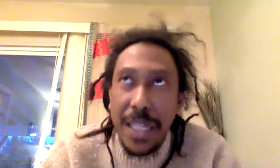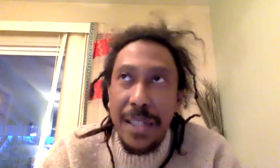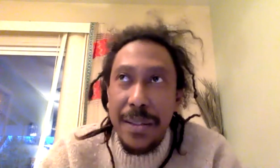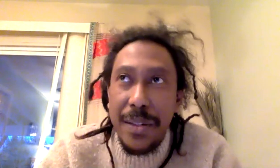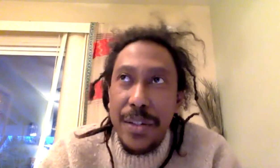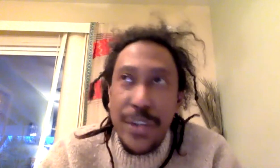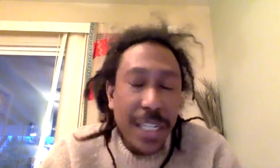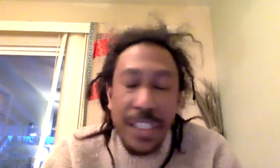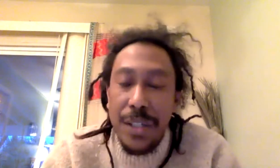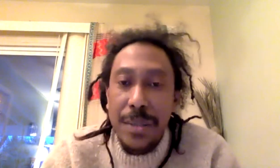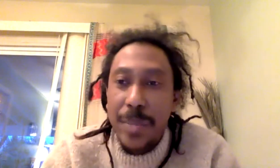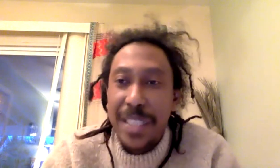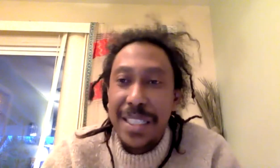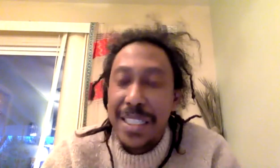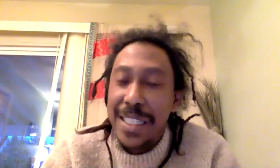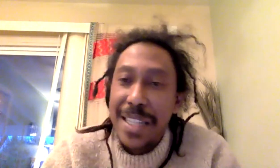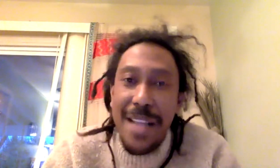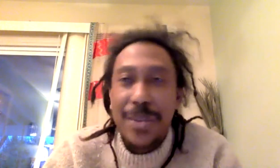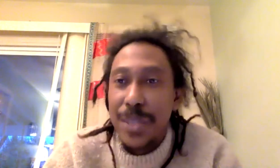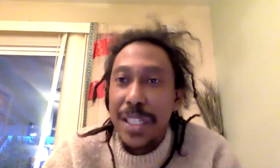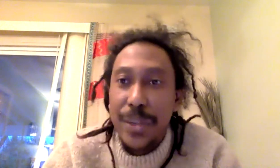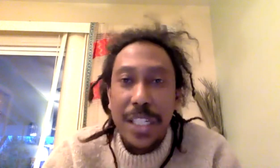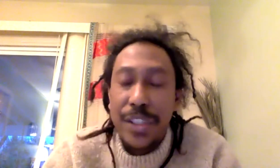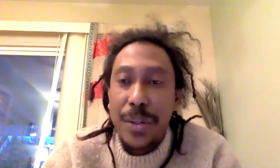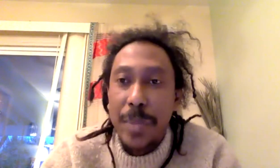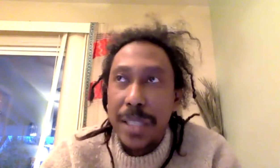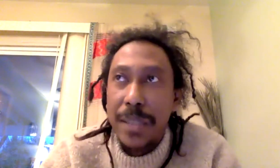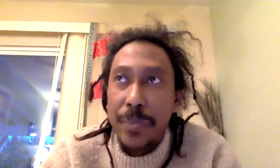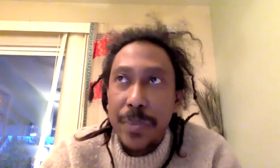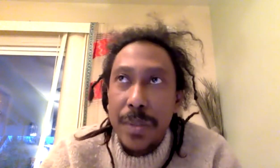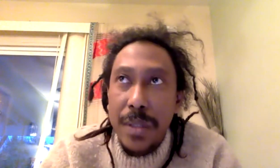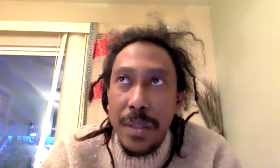say religion, but it's not really religion, but